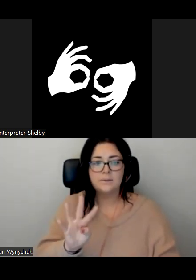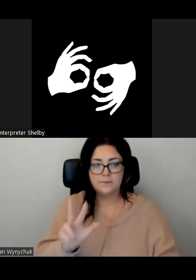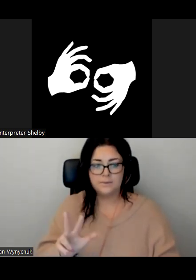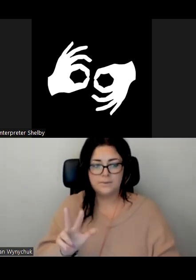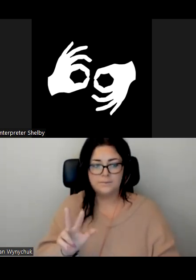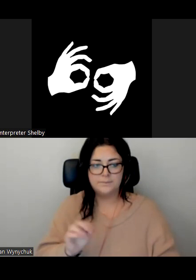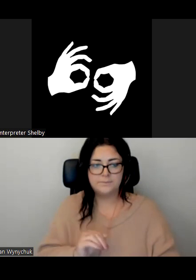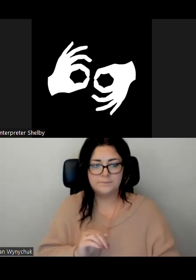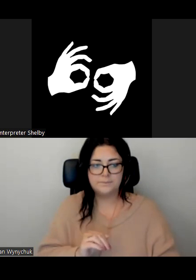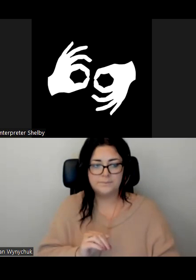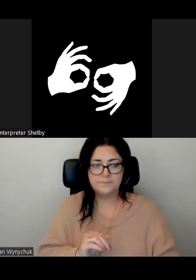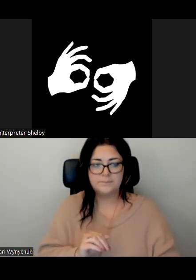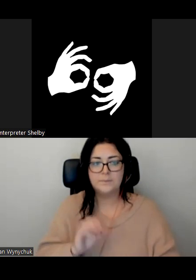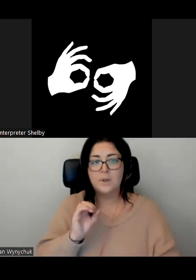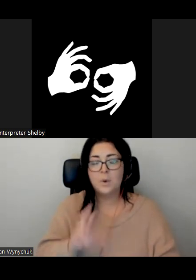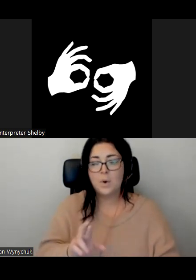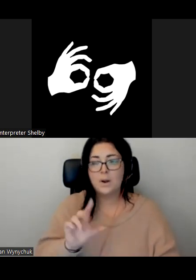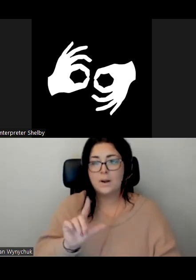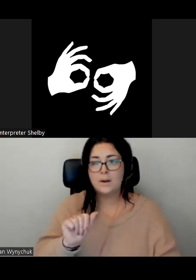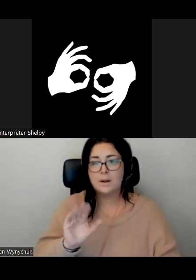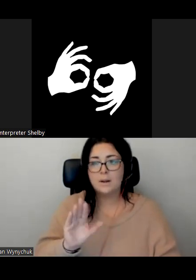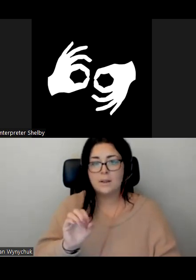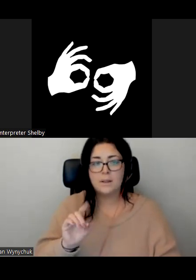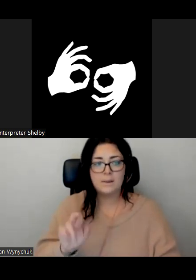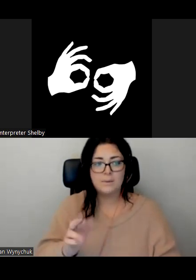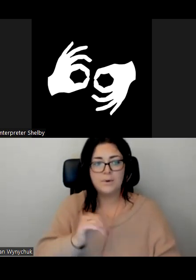709-722-2643. Or if you're in Labrador, you can call